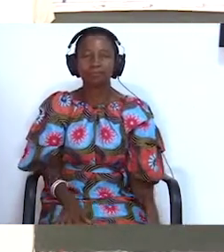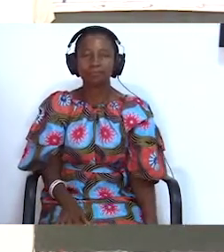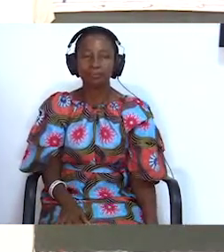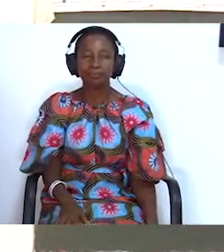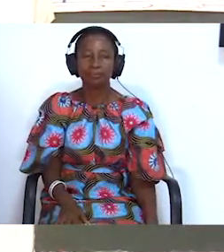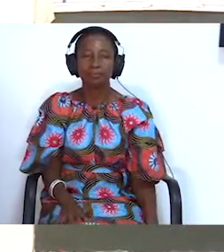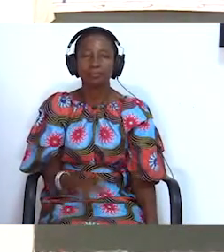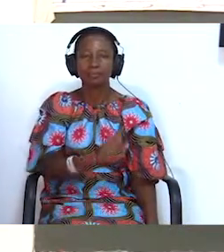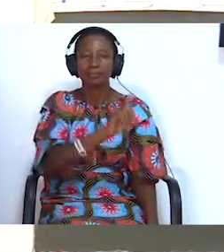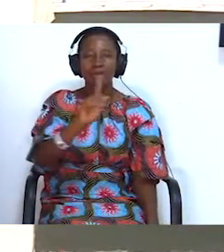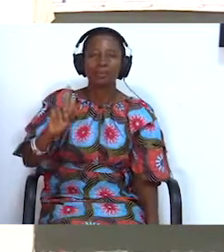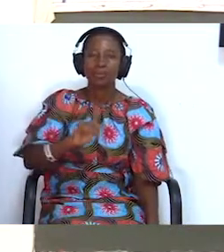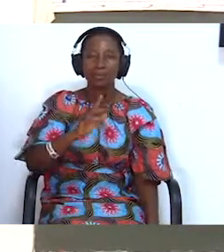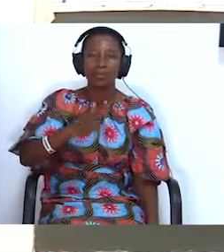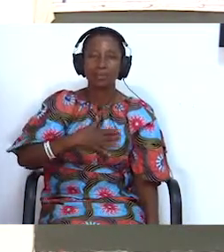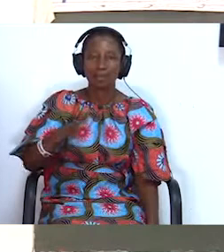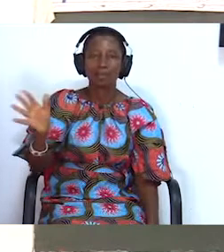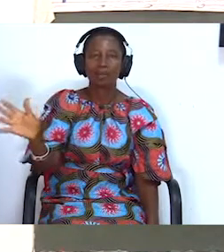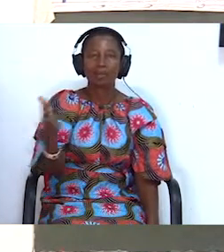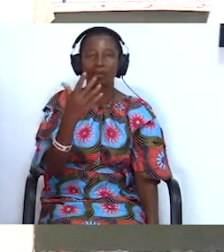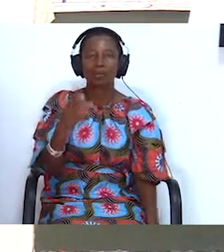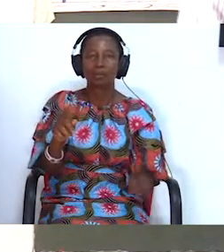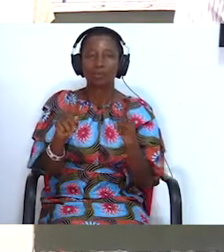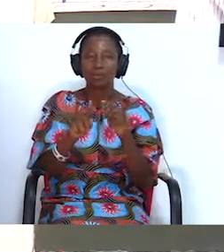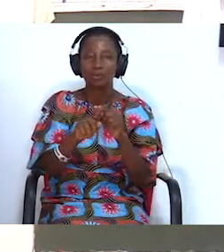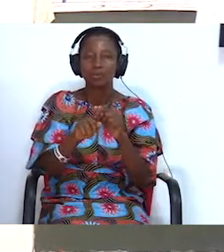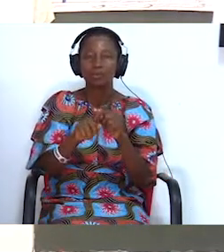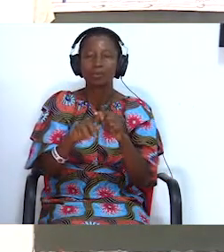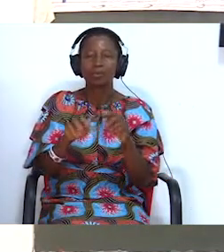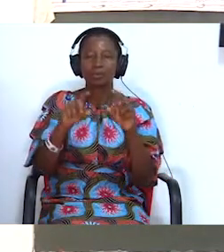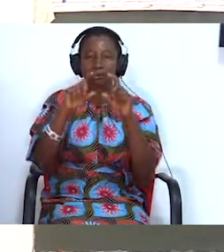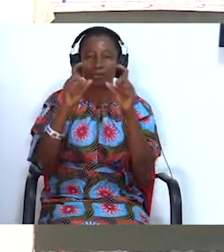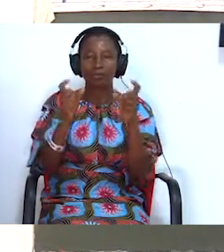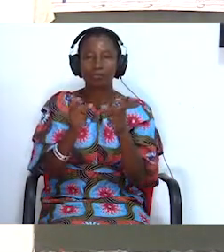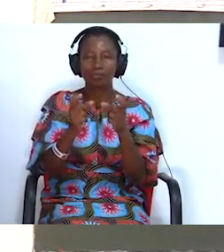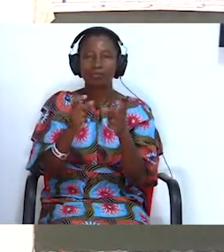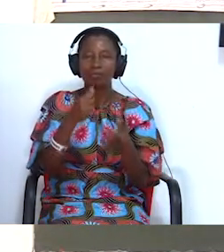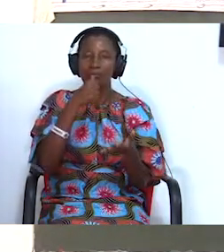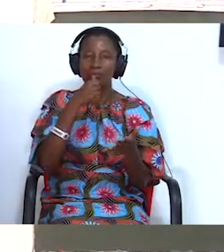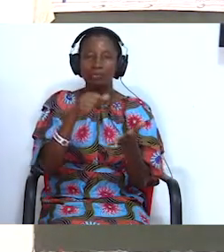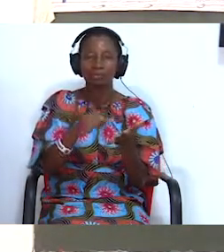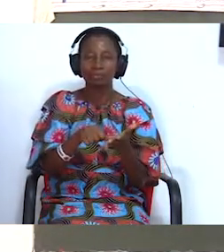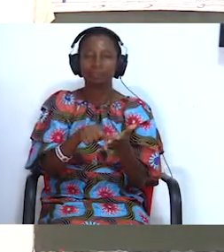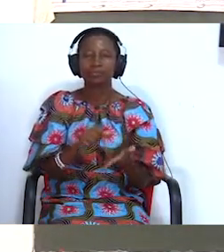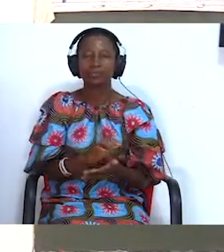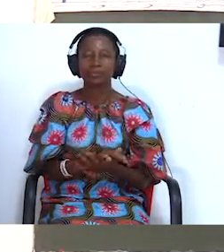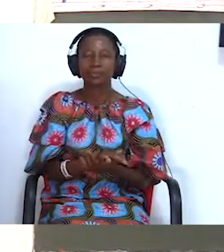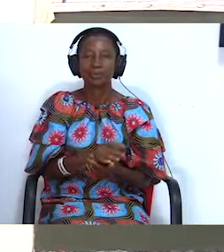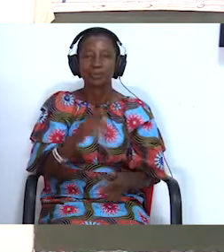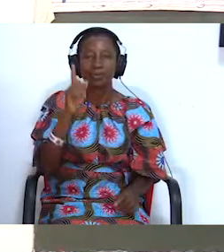But first, I am going to demonstrate how to form the letter in the